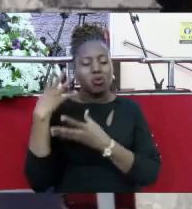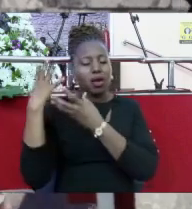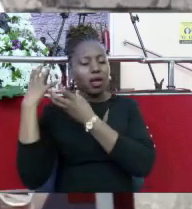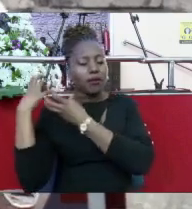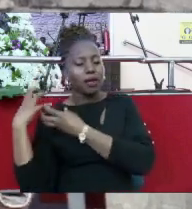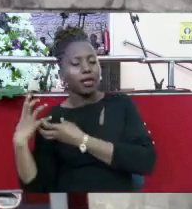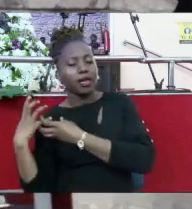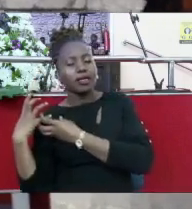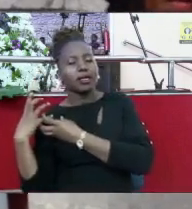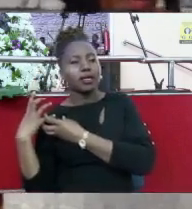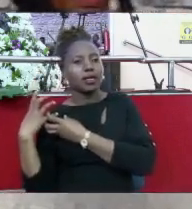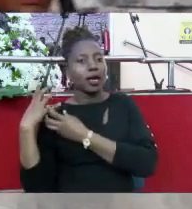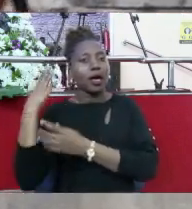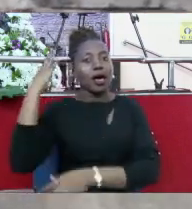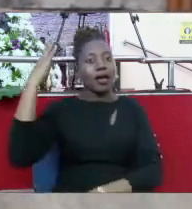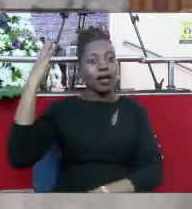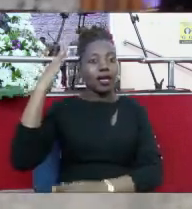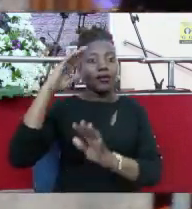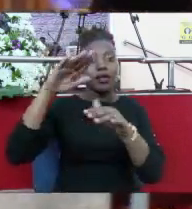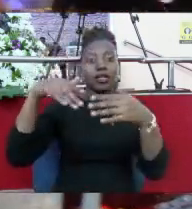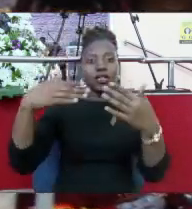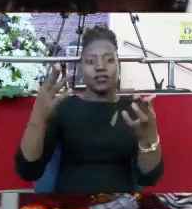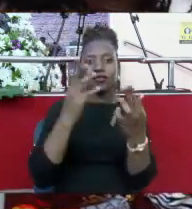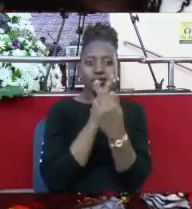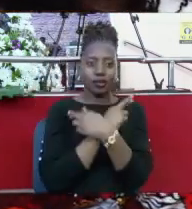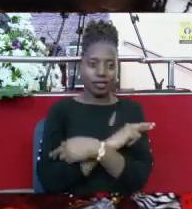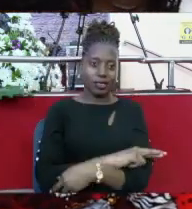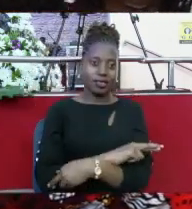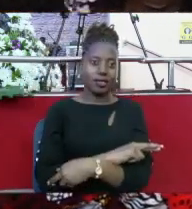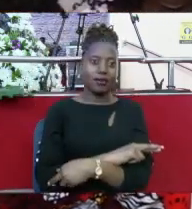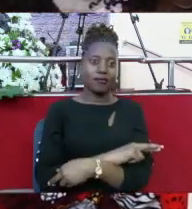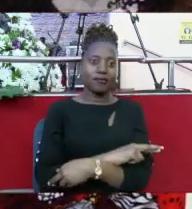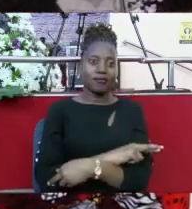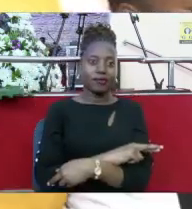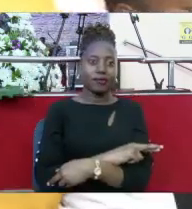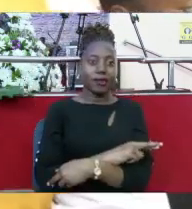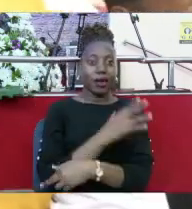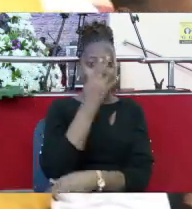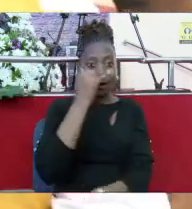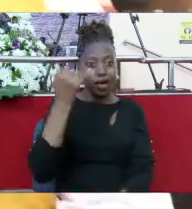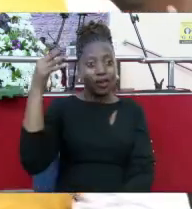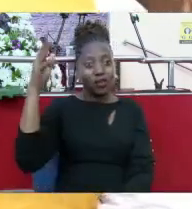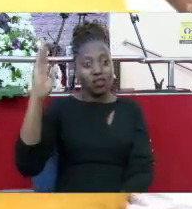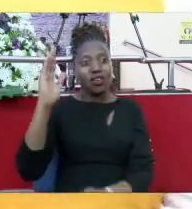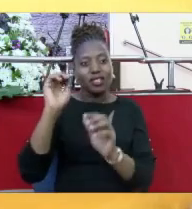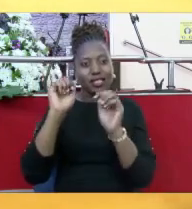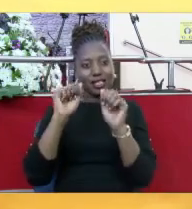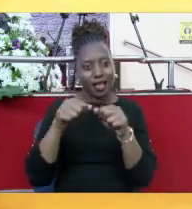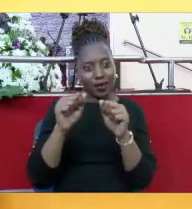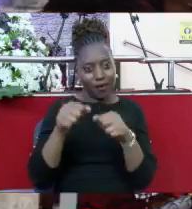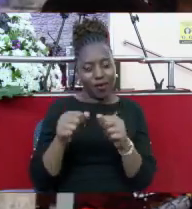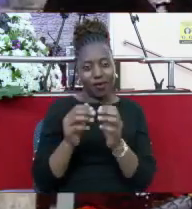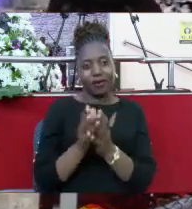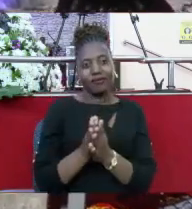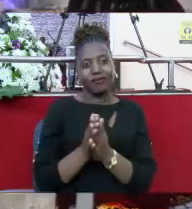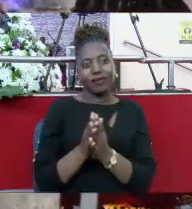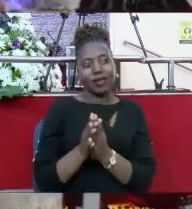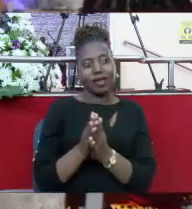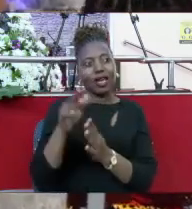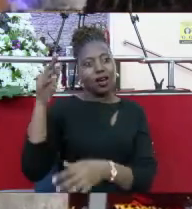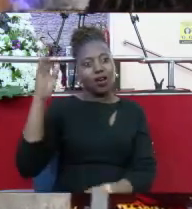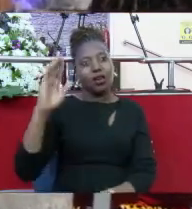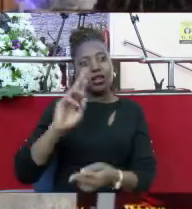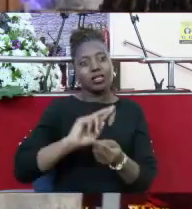and I will give you rest. He's God who is able. He is God of